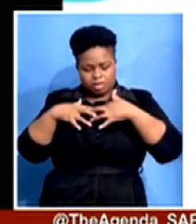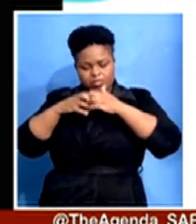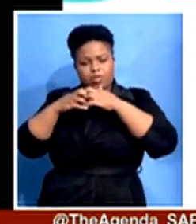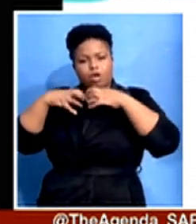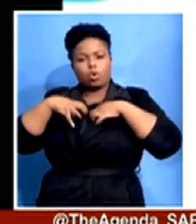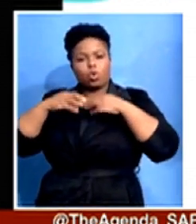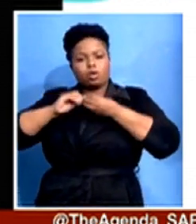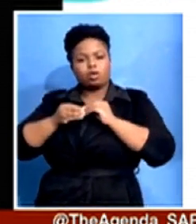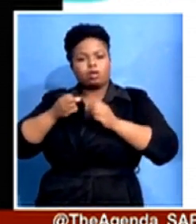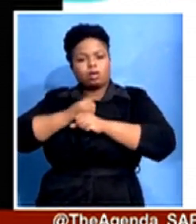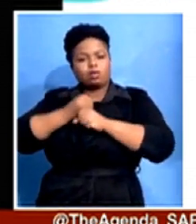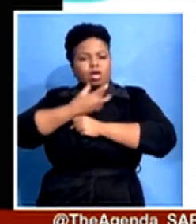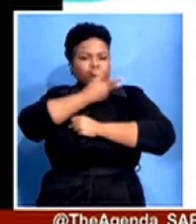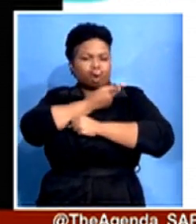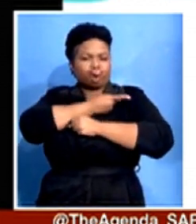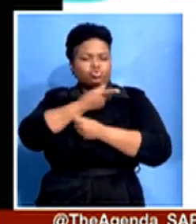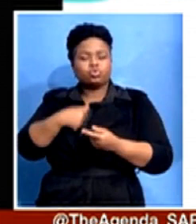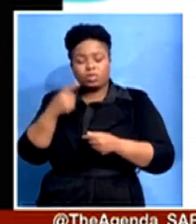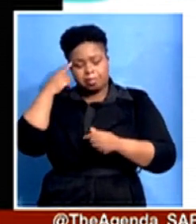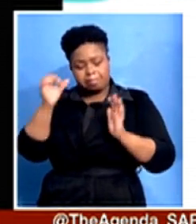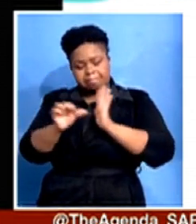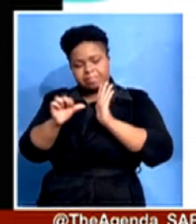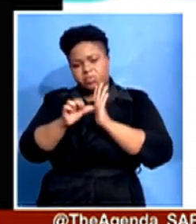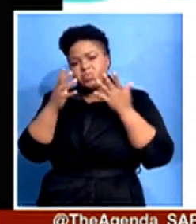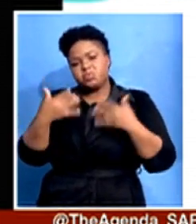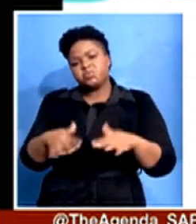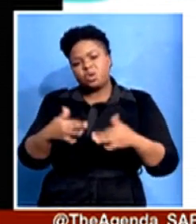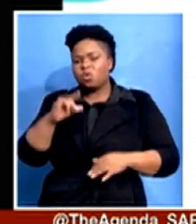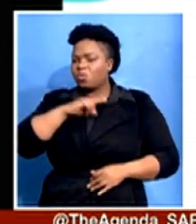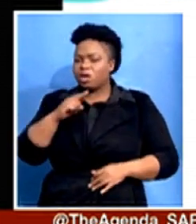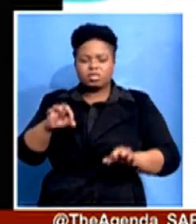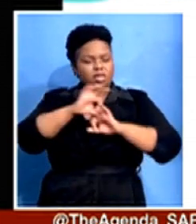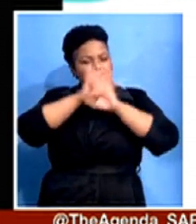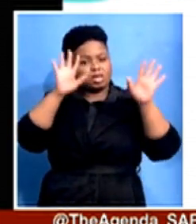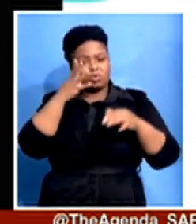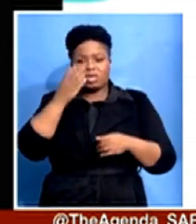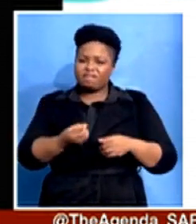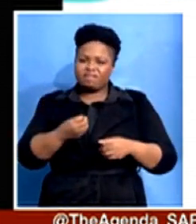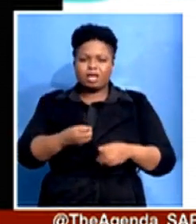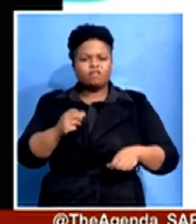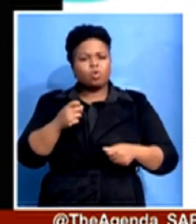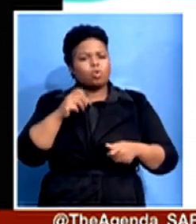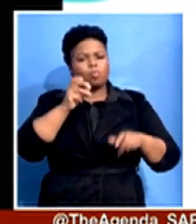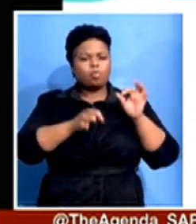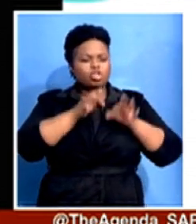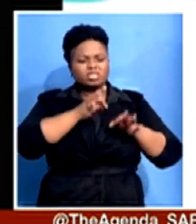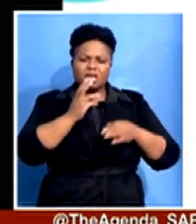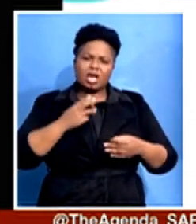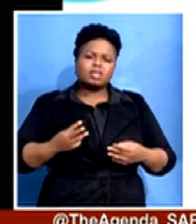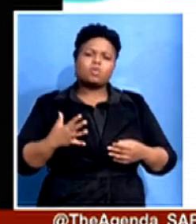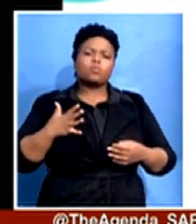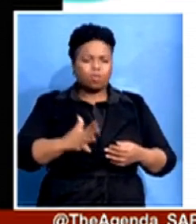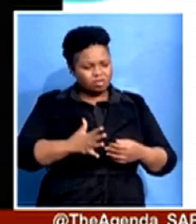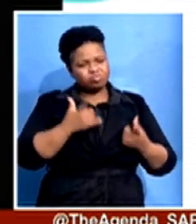element. There's clearly political will, there's clearly support from the national